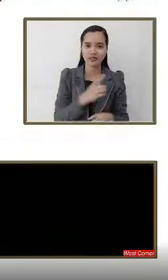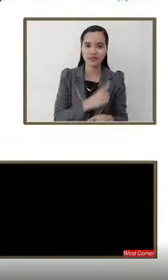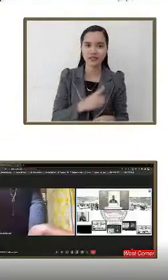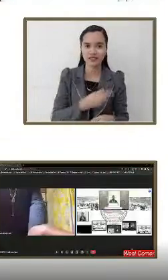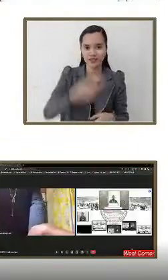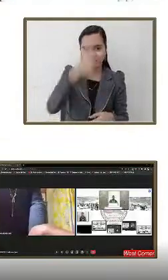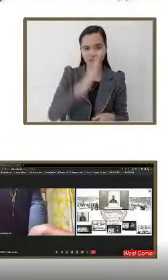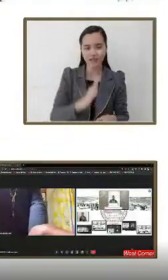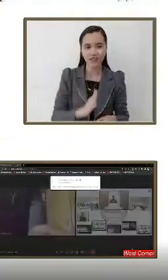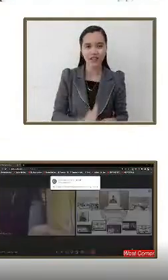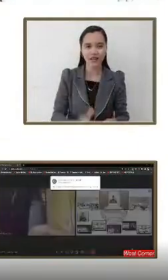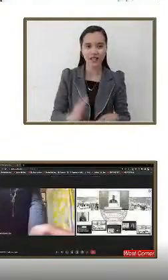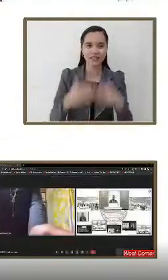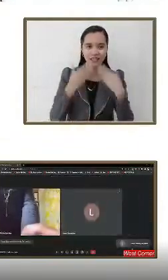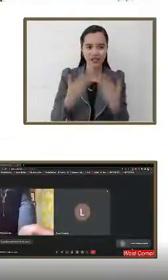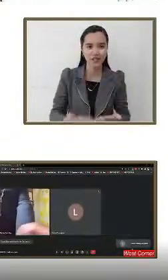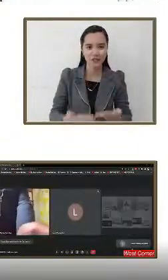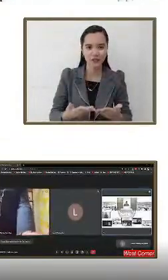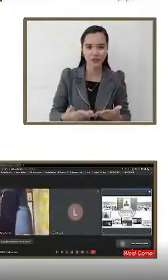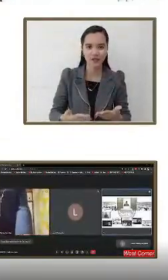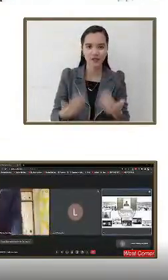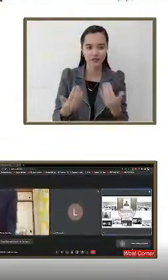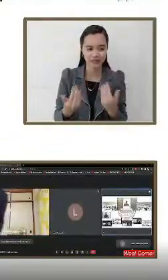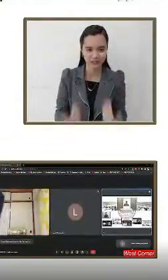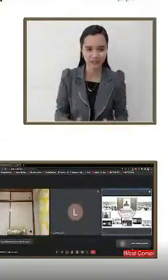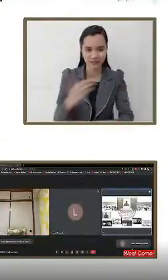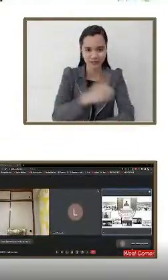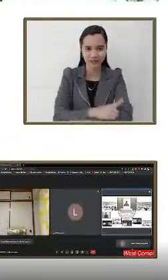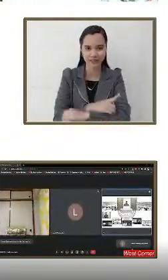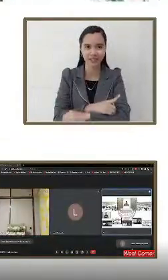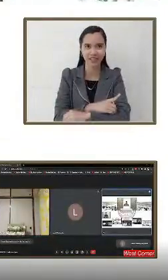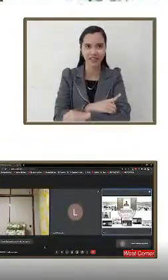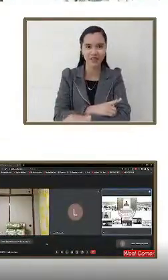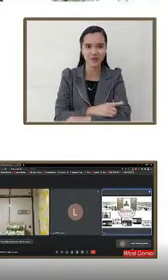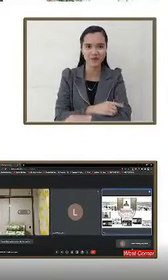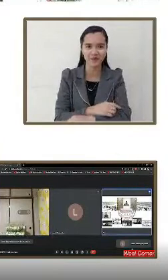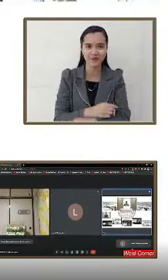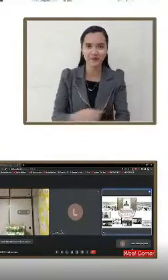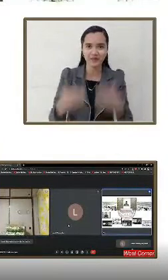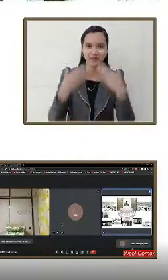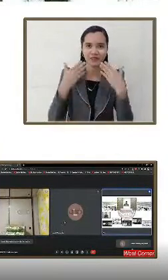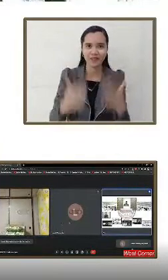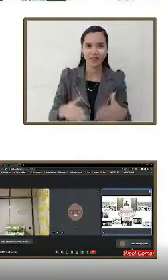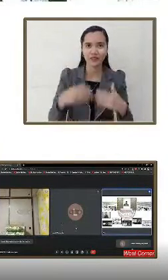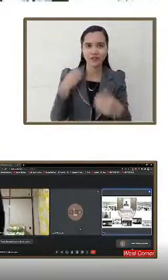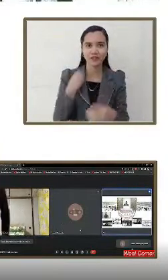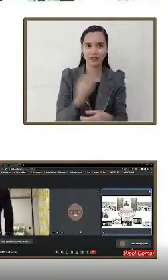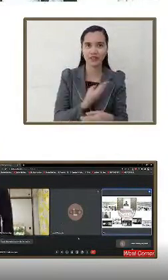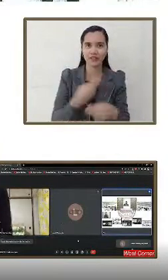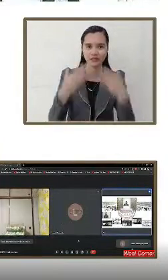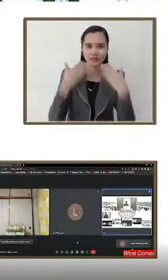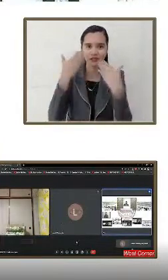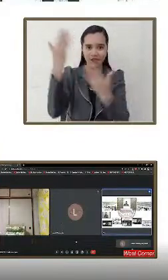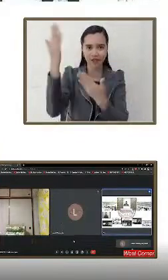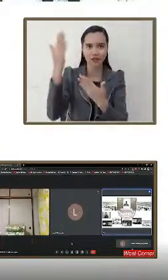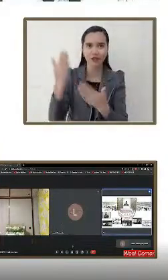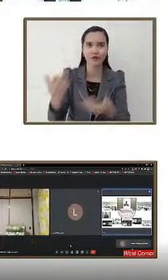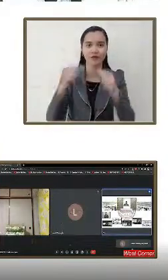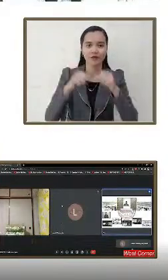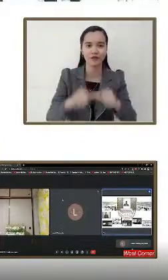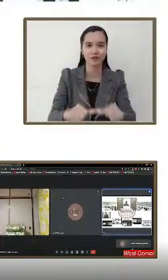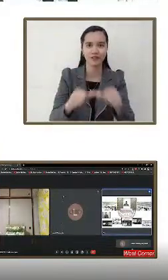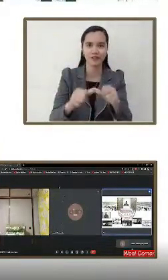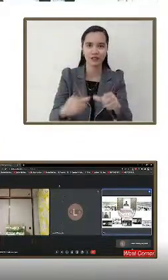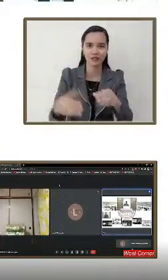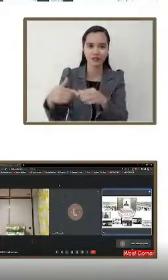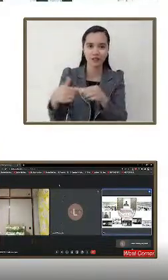Heavenly Father, once again, O God, thank you for this day na ipinagkaloob niyo po sa amin. Maraming maraming salamat sa patuloy niyo pong paunguna sa aming kalagitnaan,